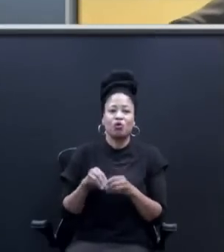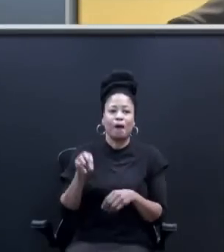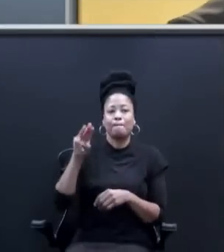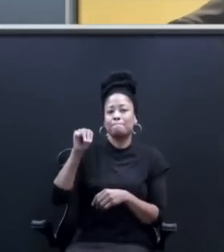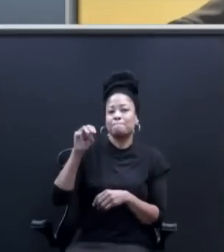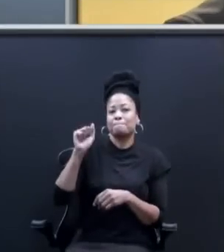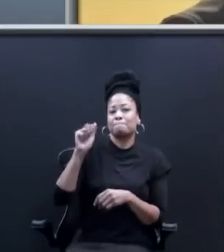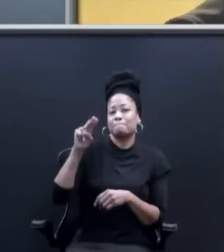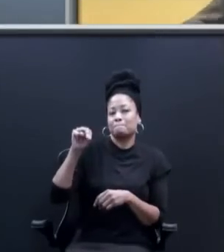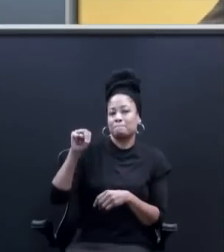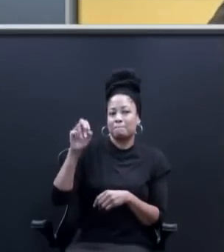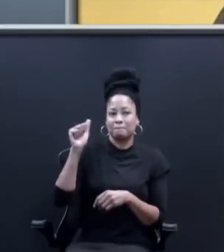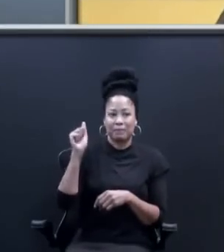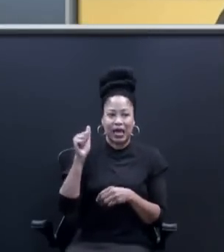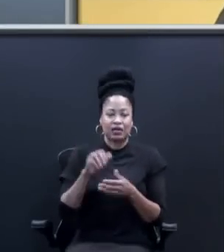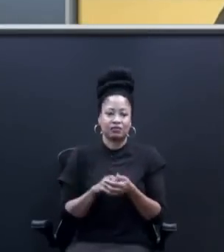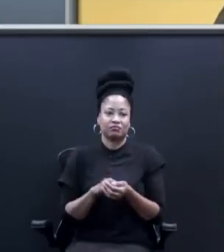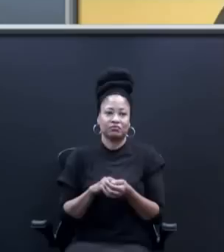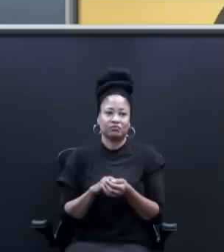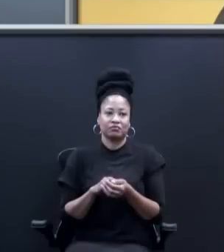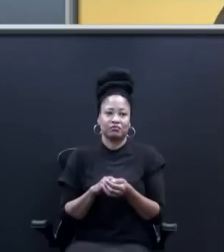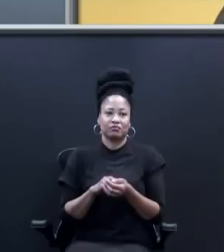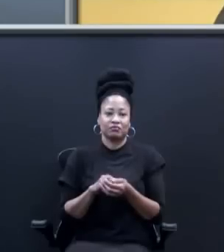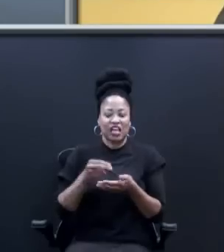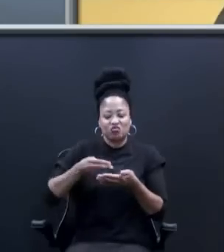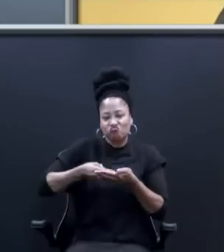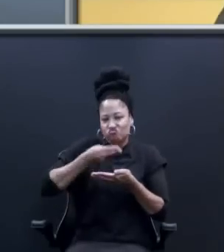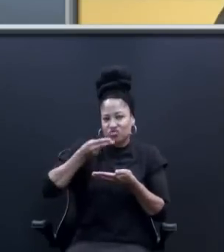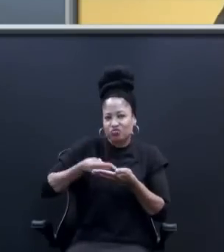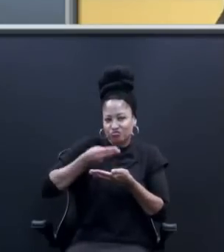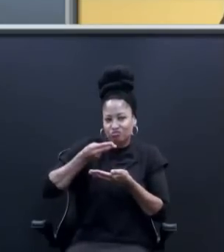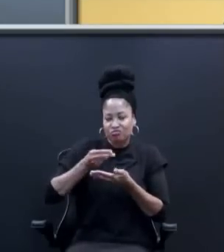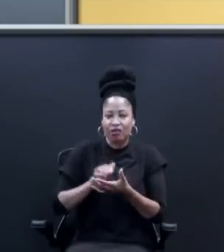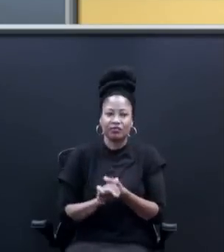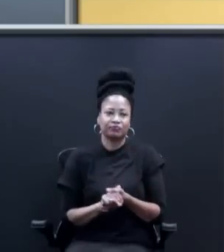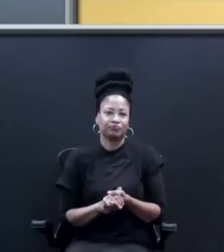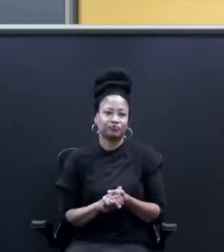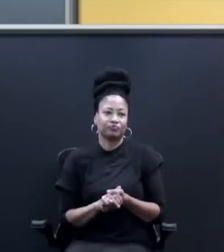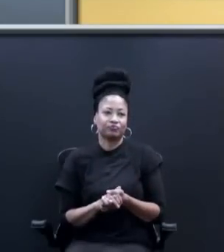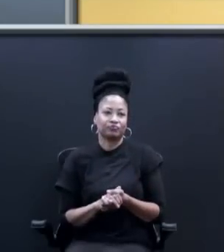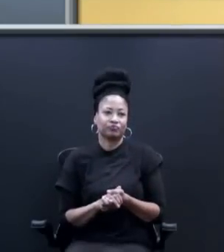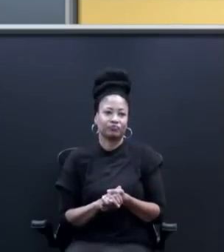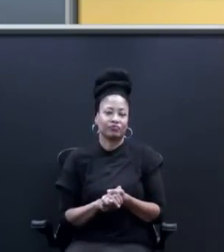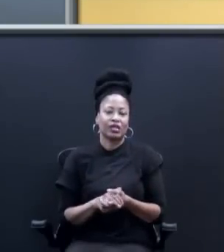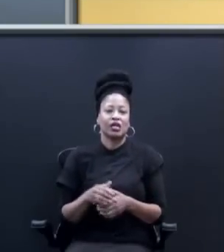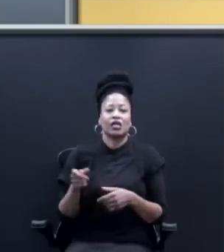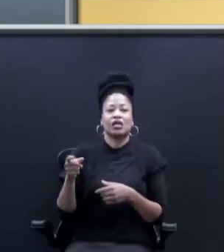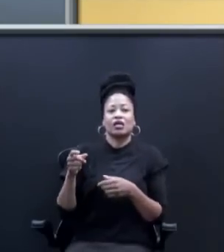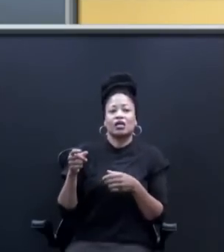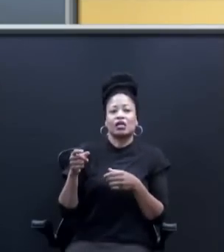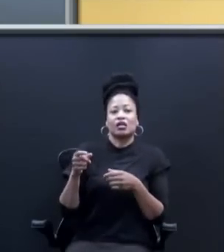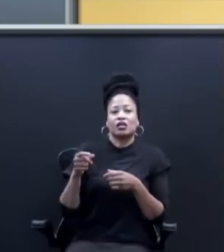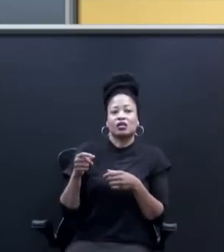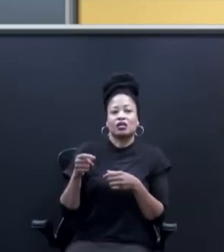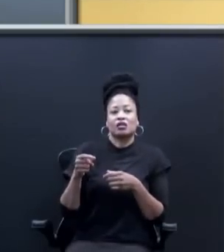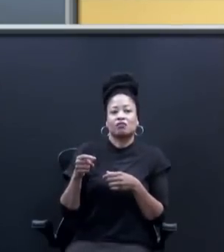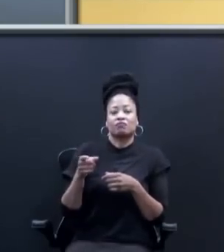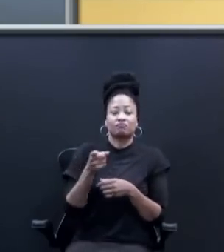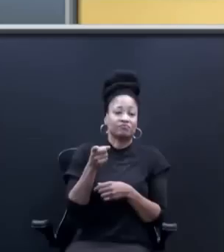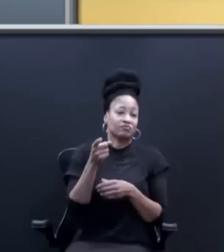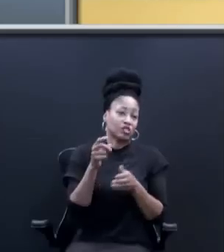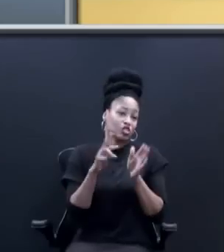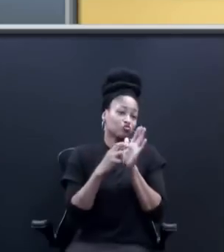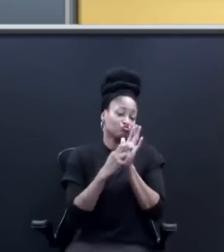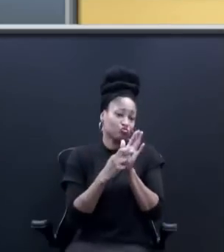that promised land represented, sisters and brothers, the Father's kingdom. Mm-hmm. Wasn't no flesh. That's why he had the